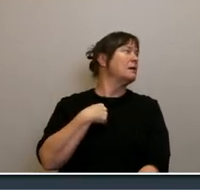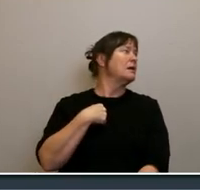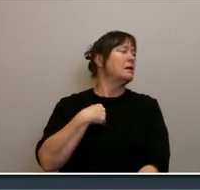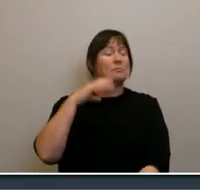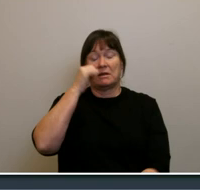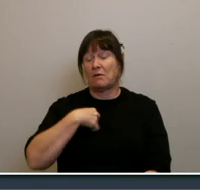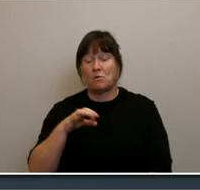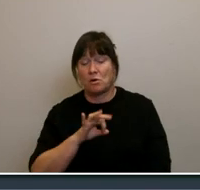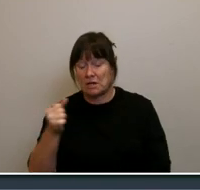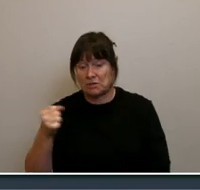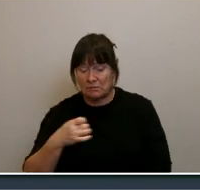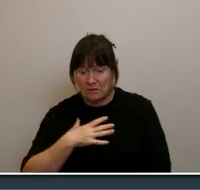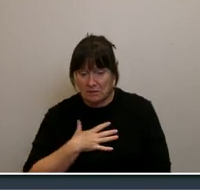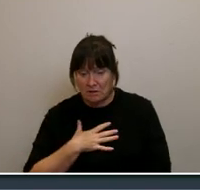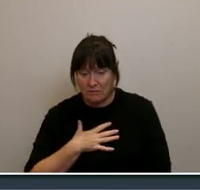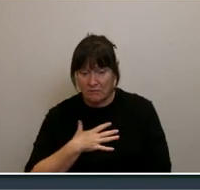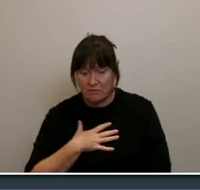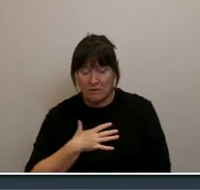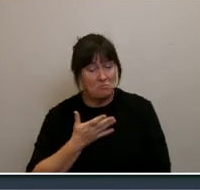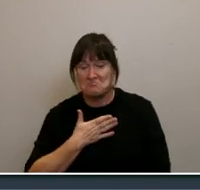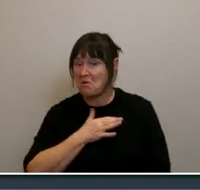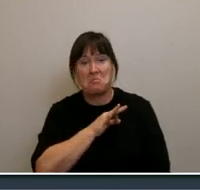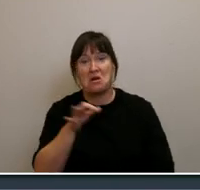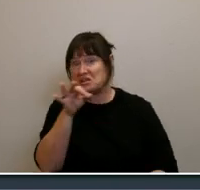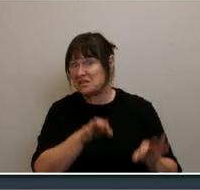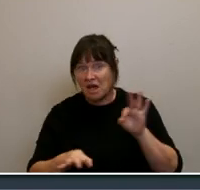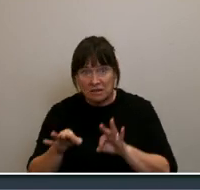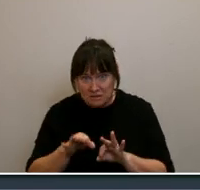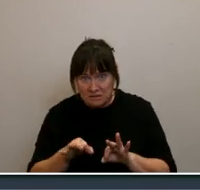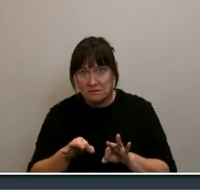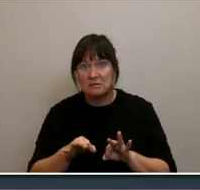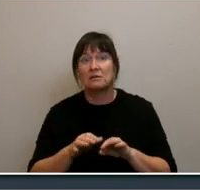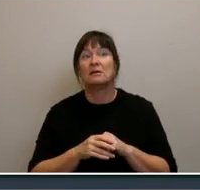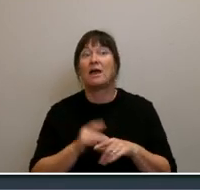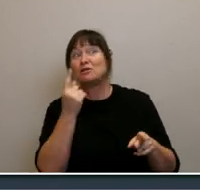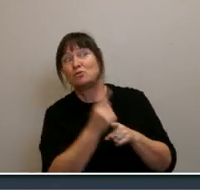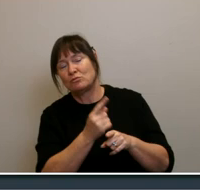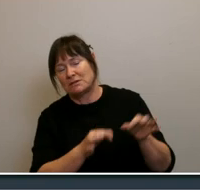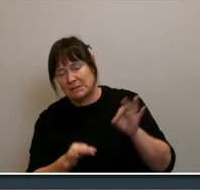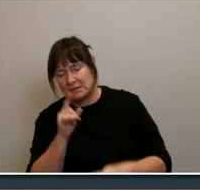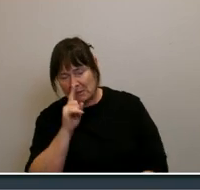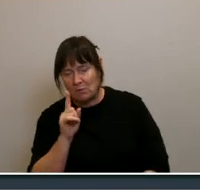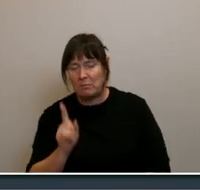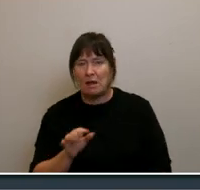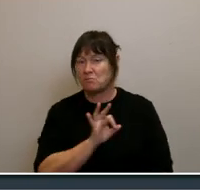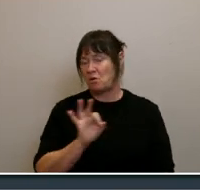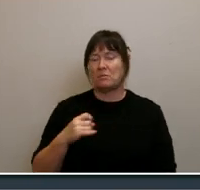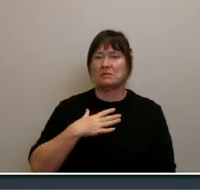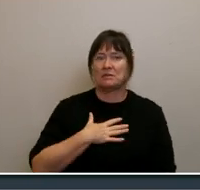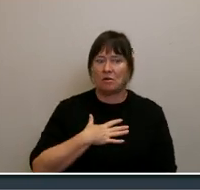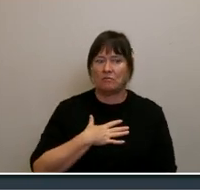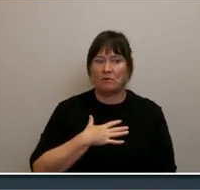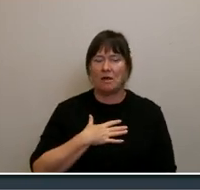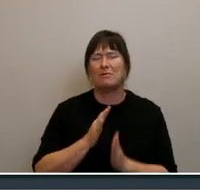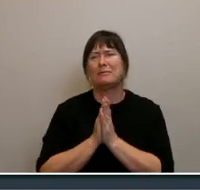an engineer, I'm not a coastal scientist, I have a lot to do with talking with them, and I'd really